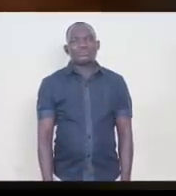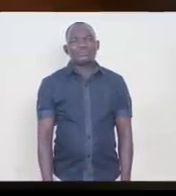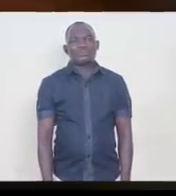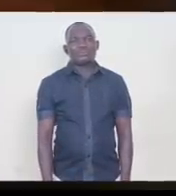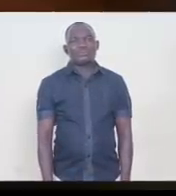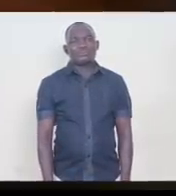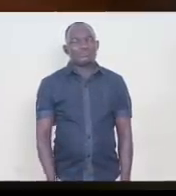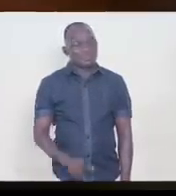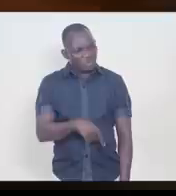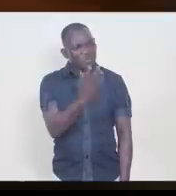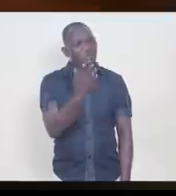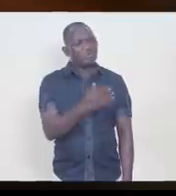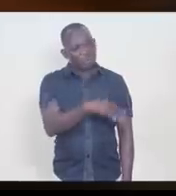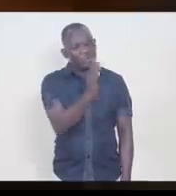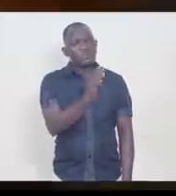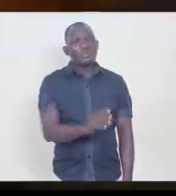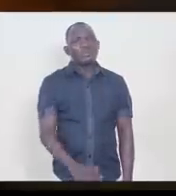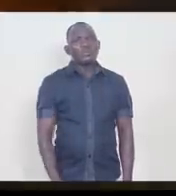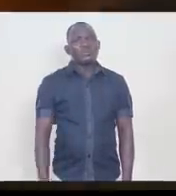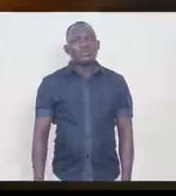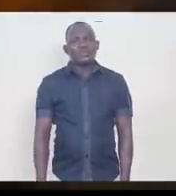You can go now.